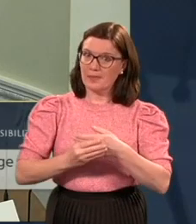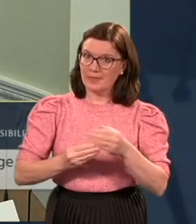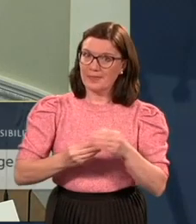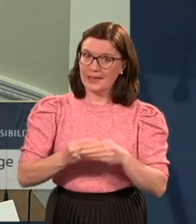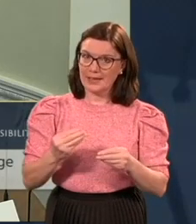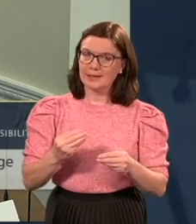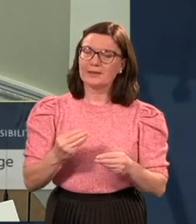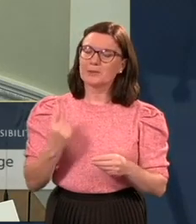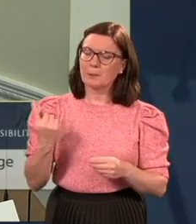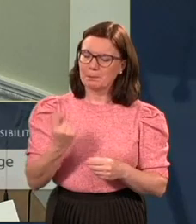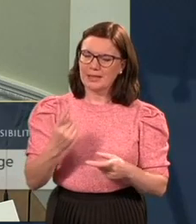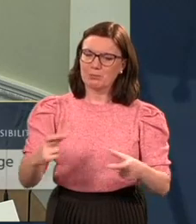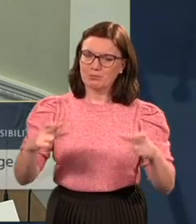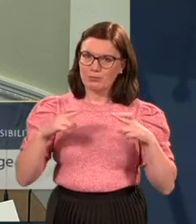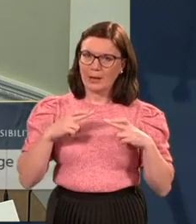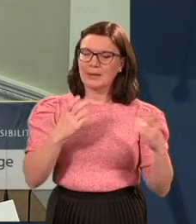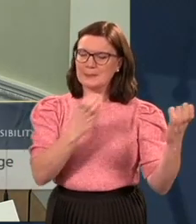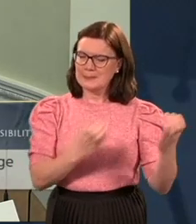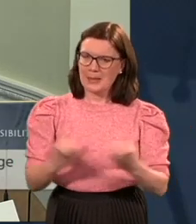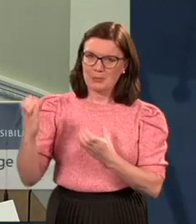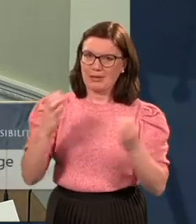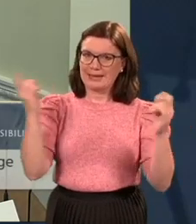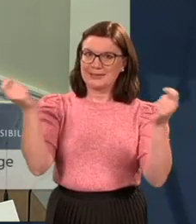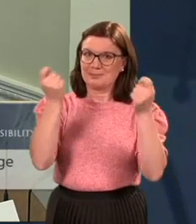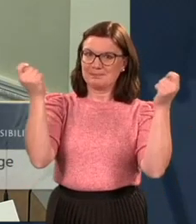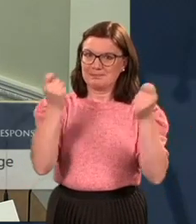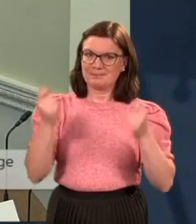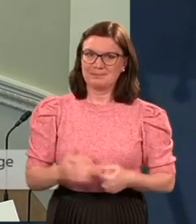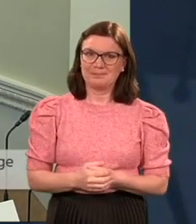be celebrated.